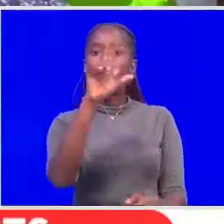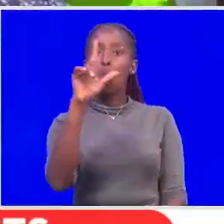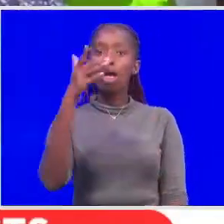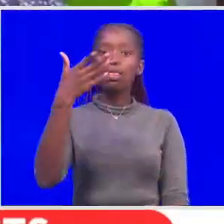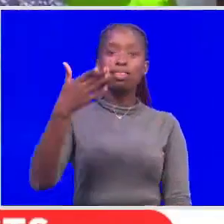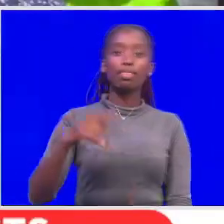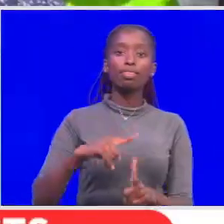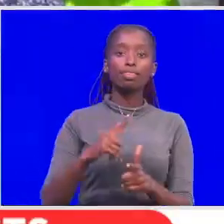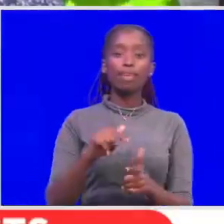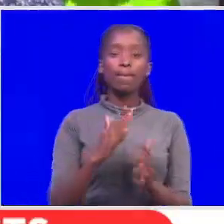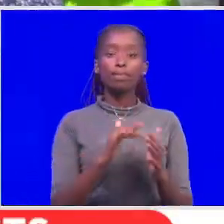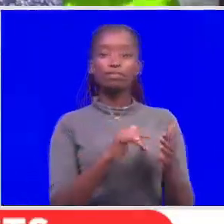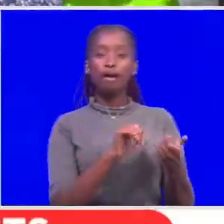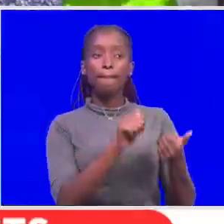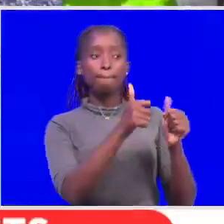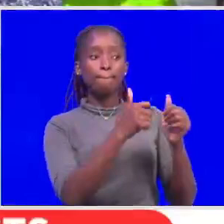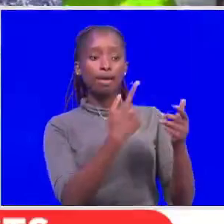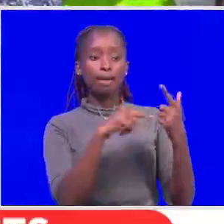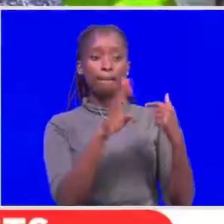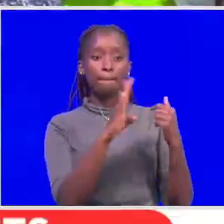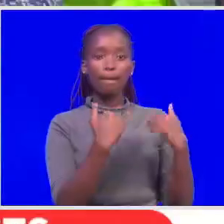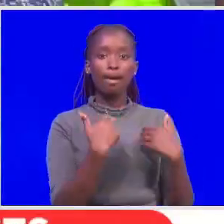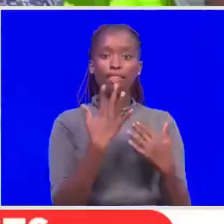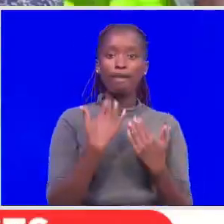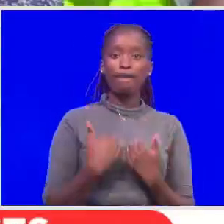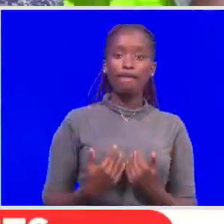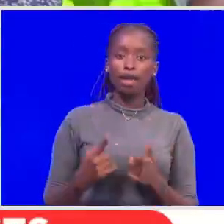akarudi. Venye rudi